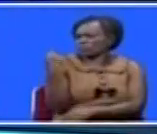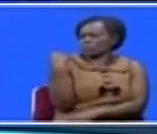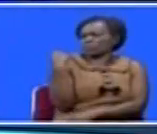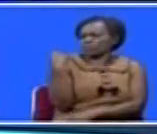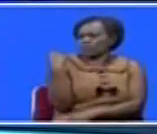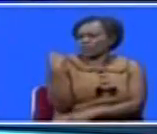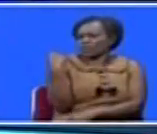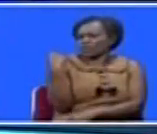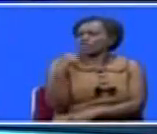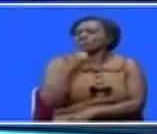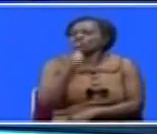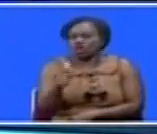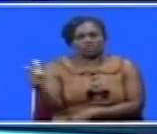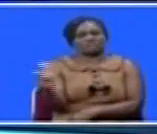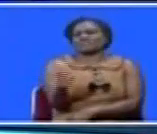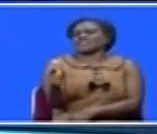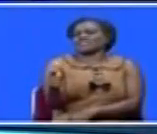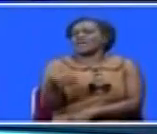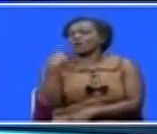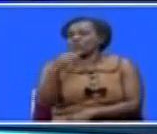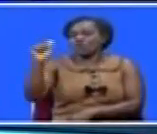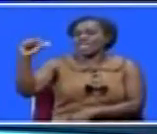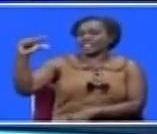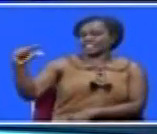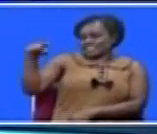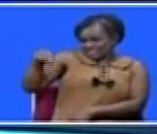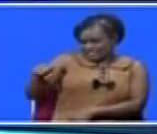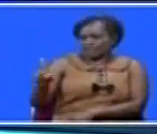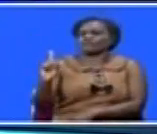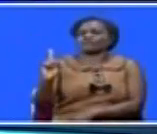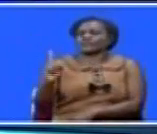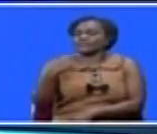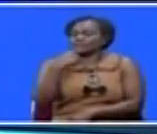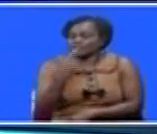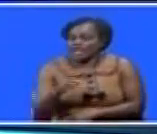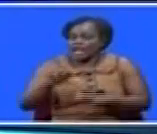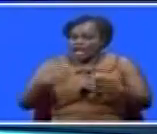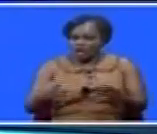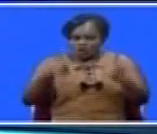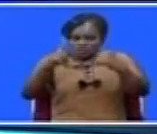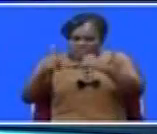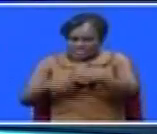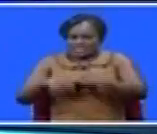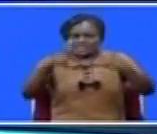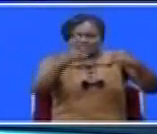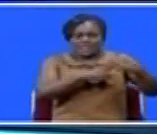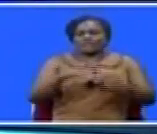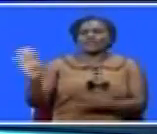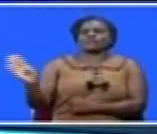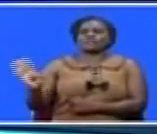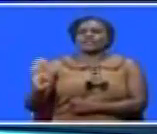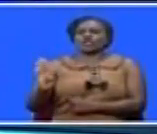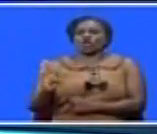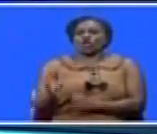again, not by the media, but by the Auditor General himself, telling us about 67 billion shillings that was